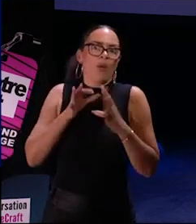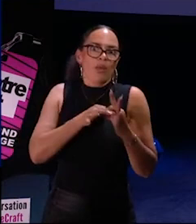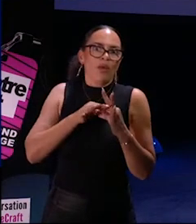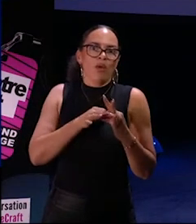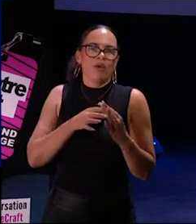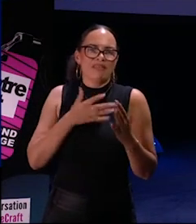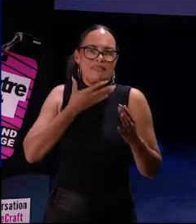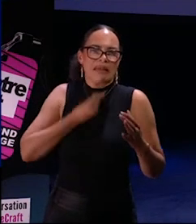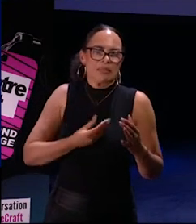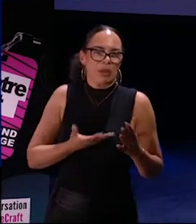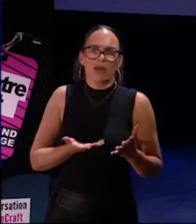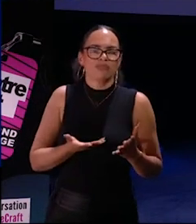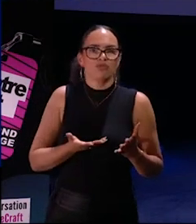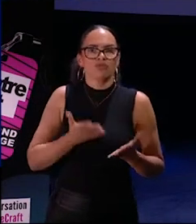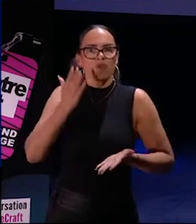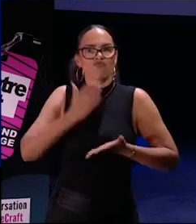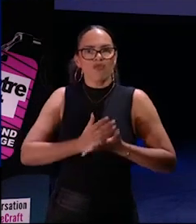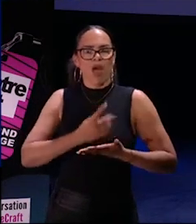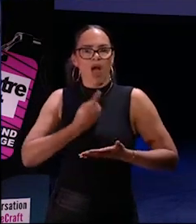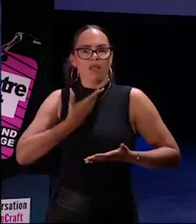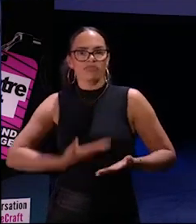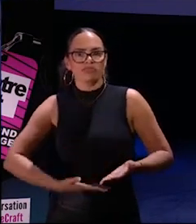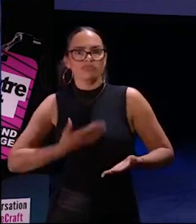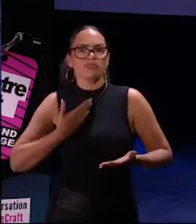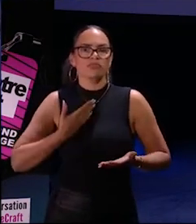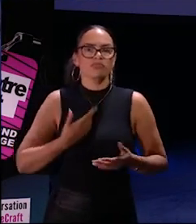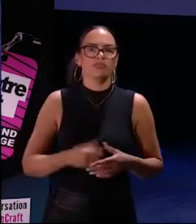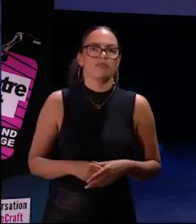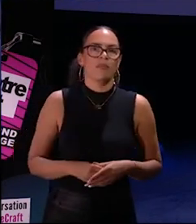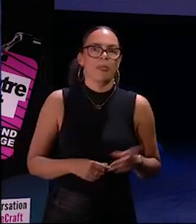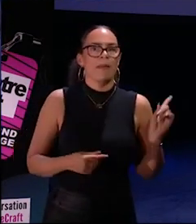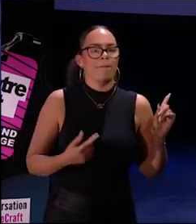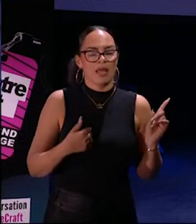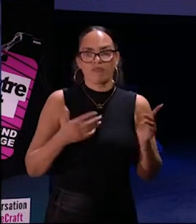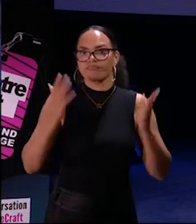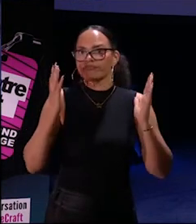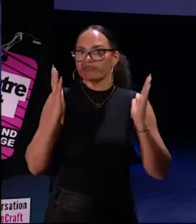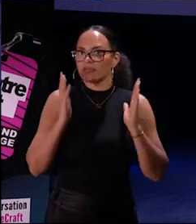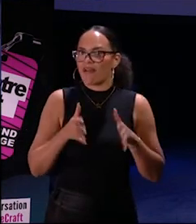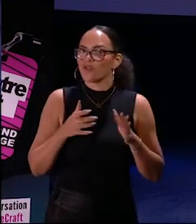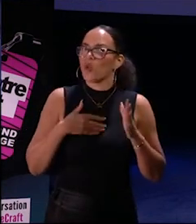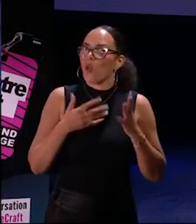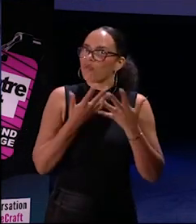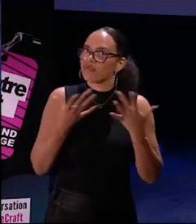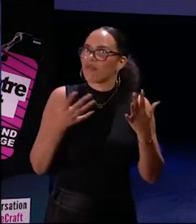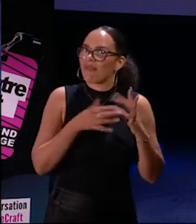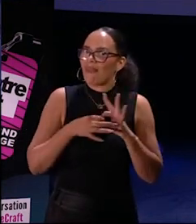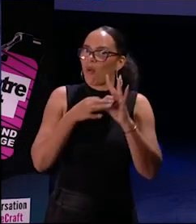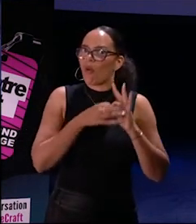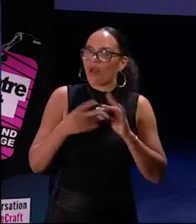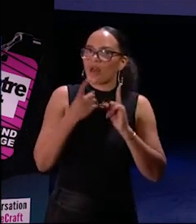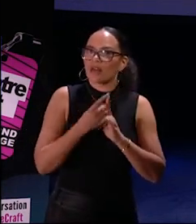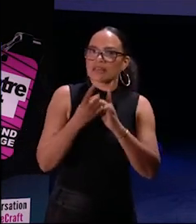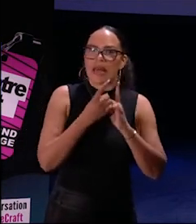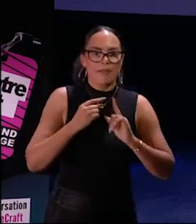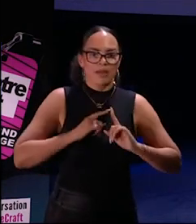yeah, just being real. Yeah. I have to do lots of networking in my job and have done in all of my jobs. So even though I'm